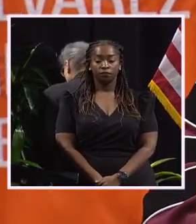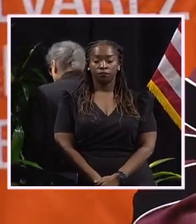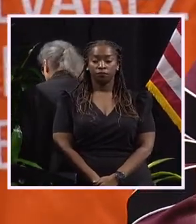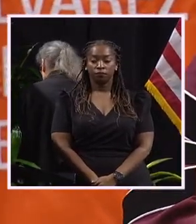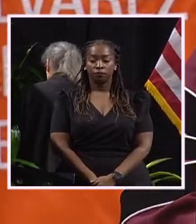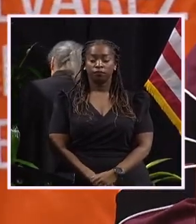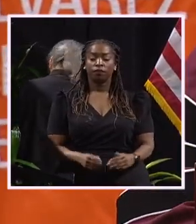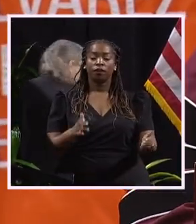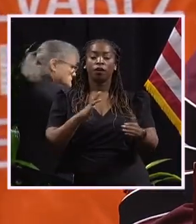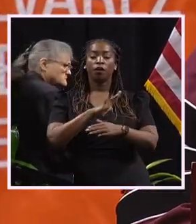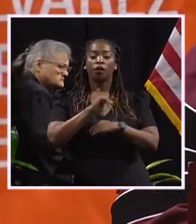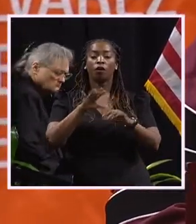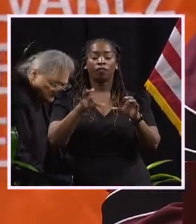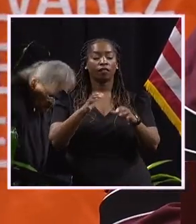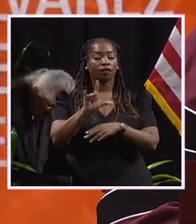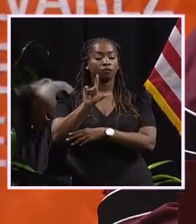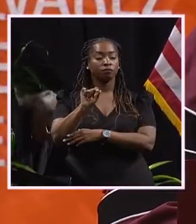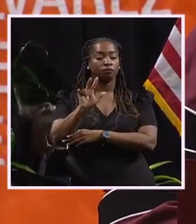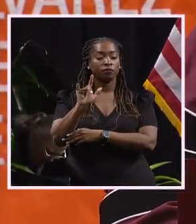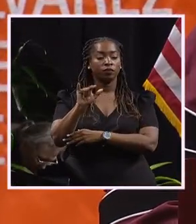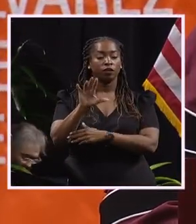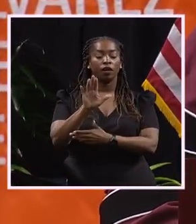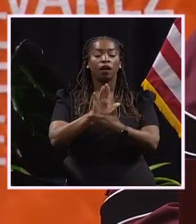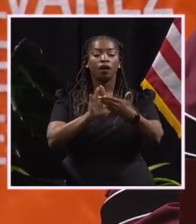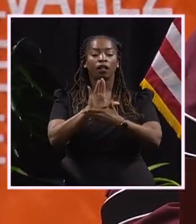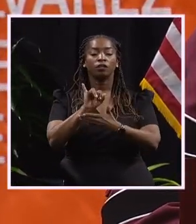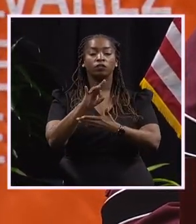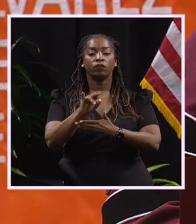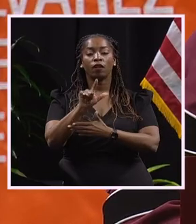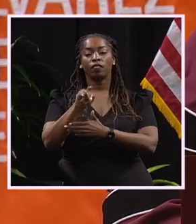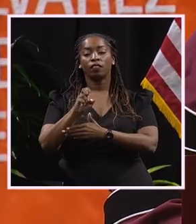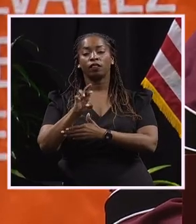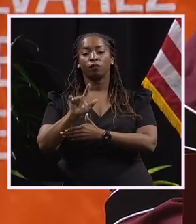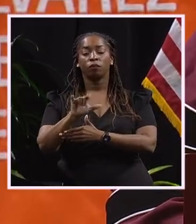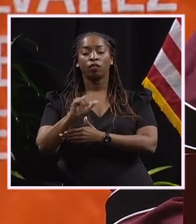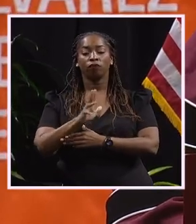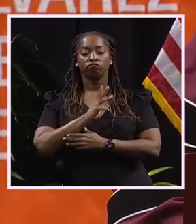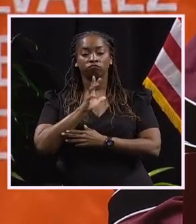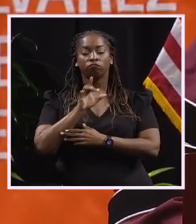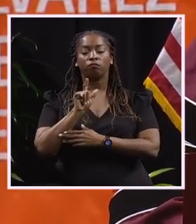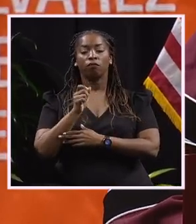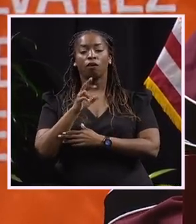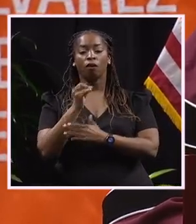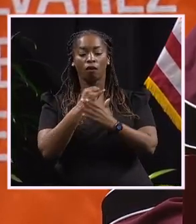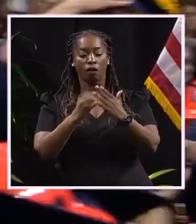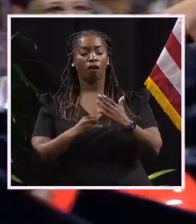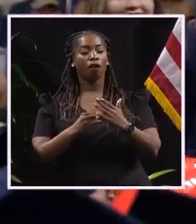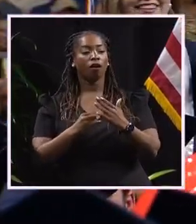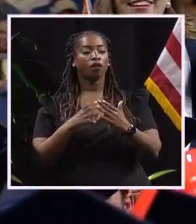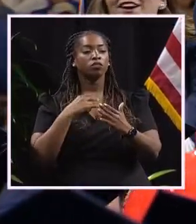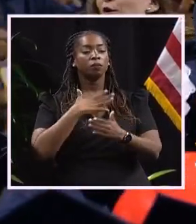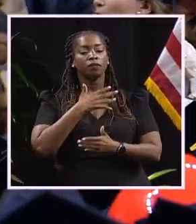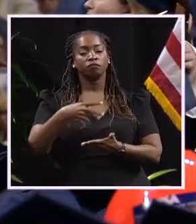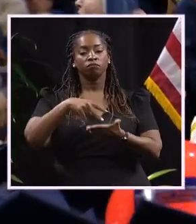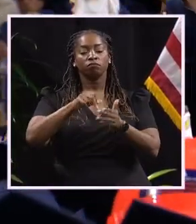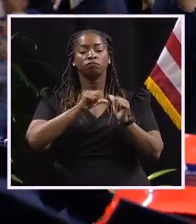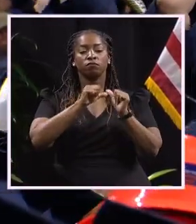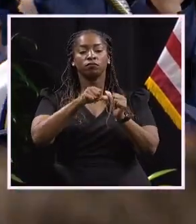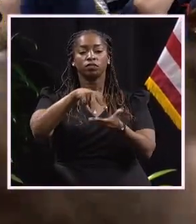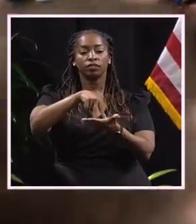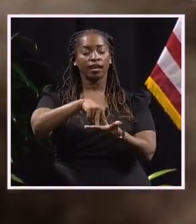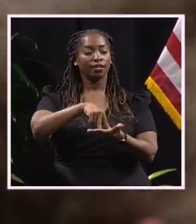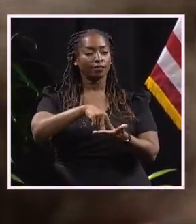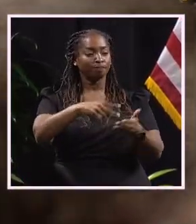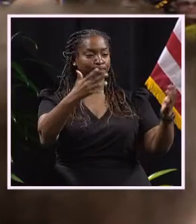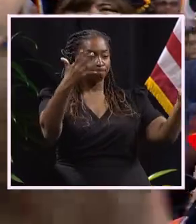Will all the class of 2023 College of Liberal and Fine Arts degree candidates please rise and remain standing?